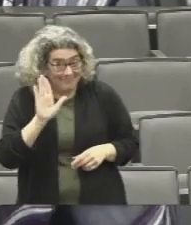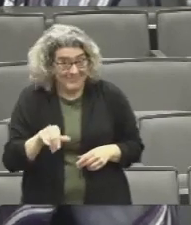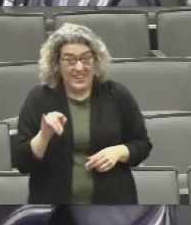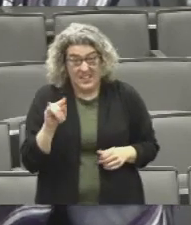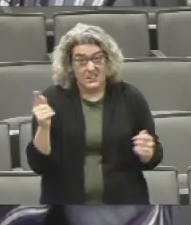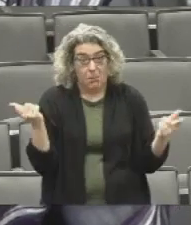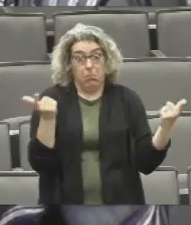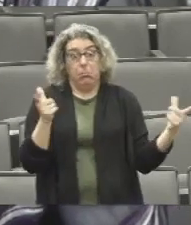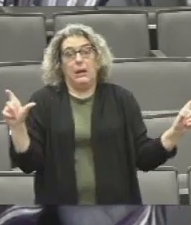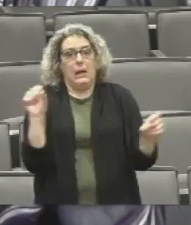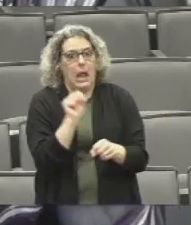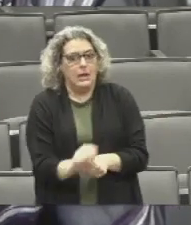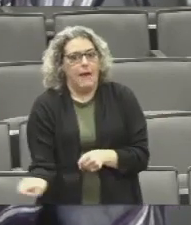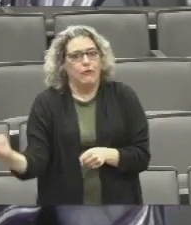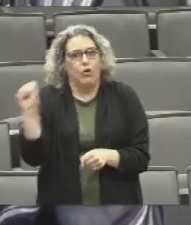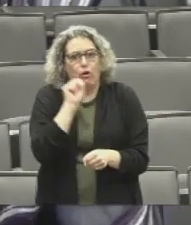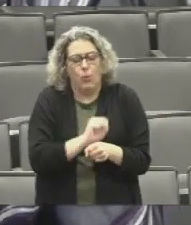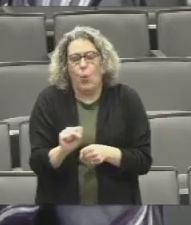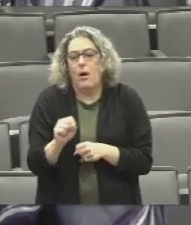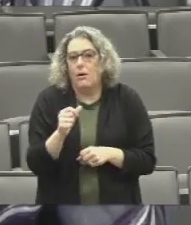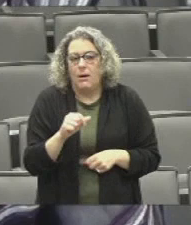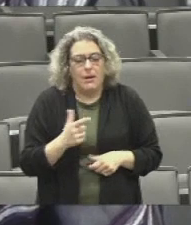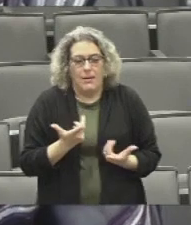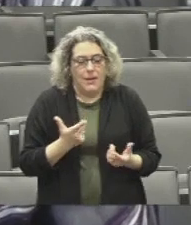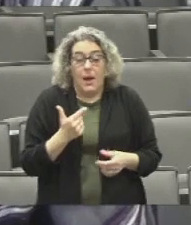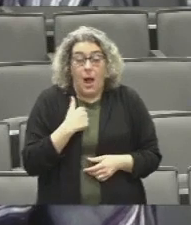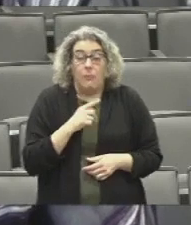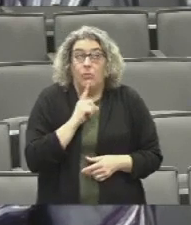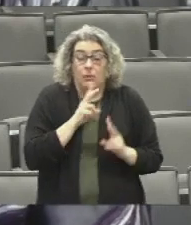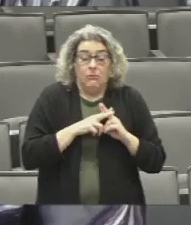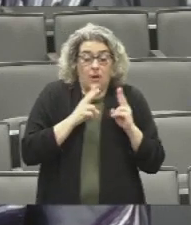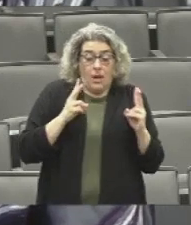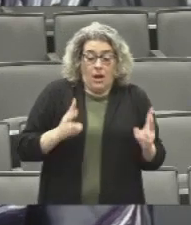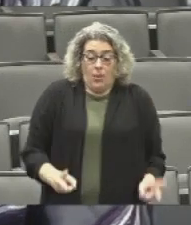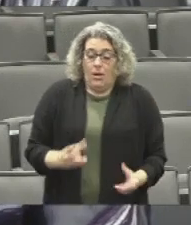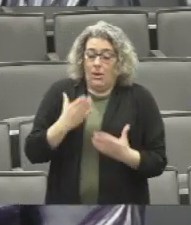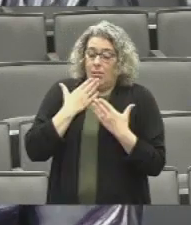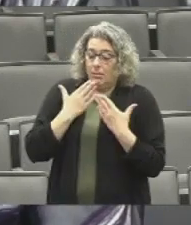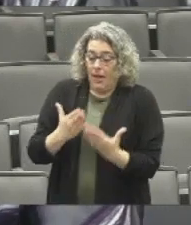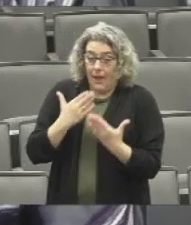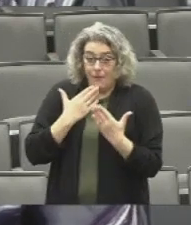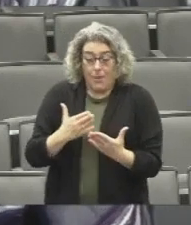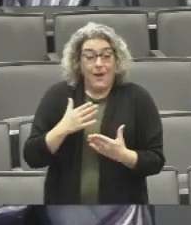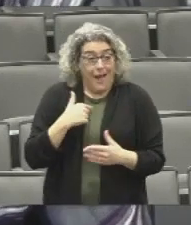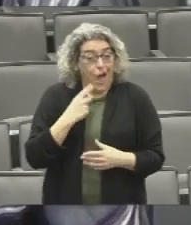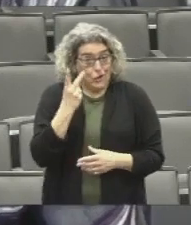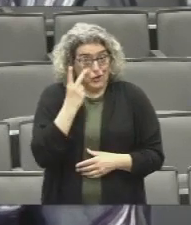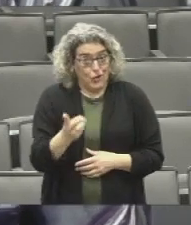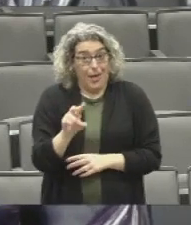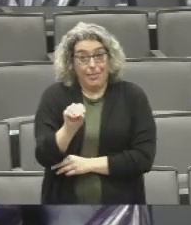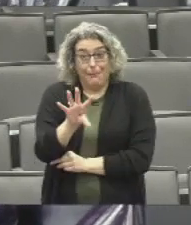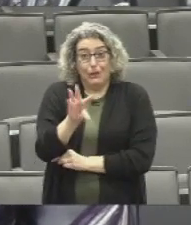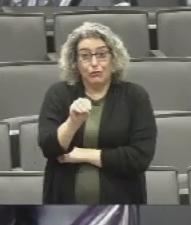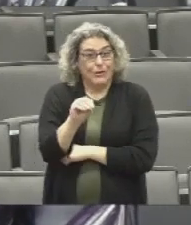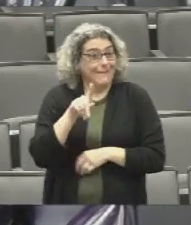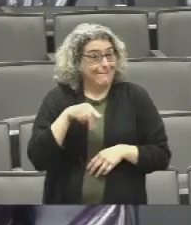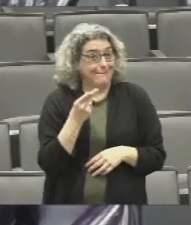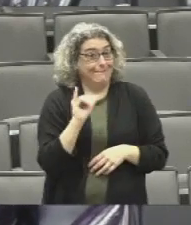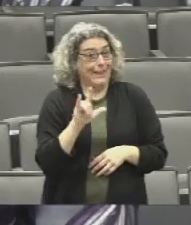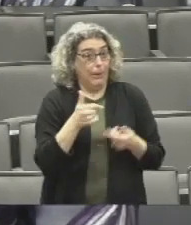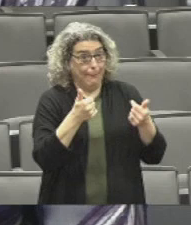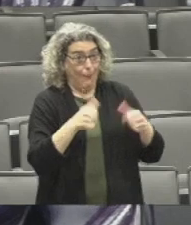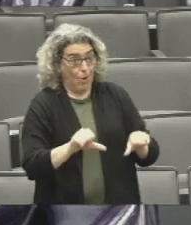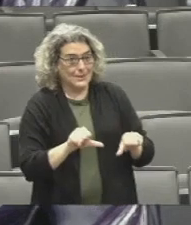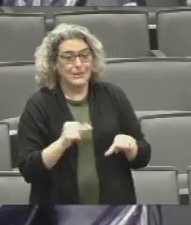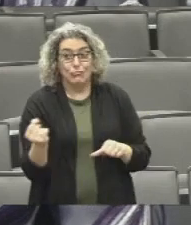and I really need to tell you how thankful I was when I saw a picture that Phil posted and